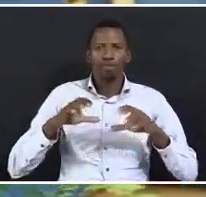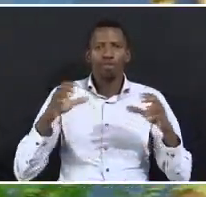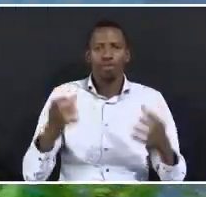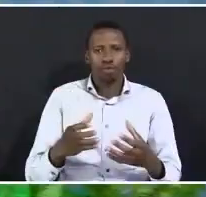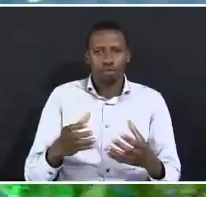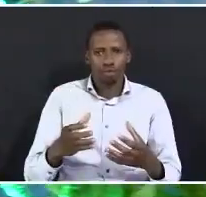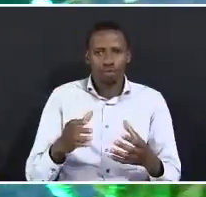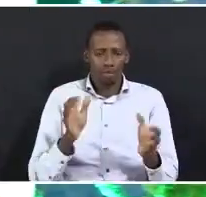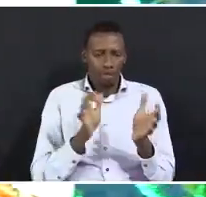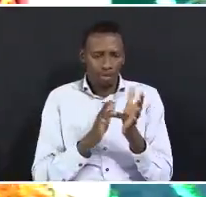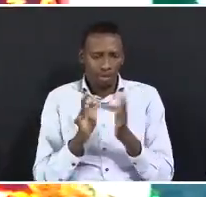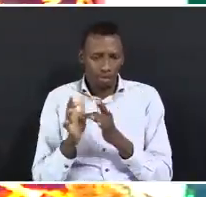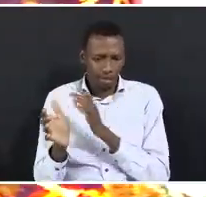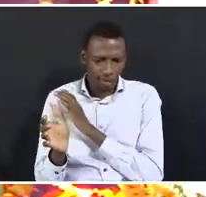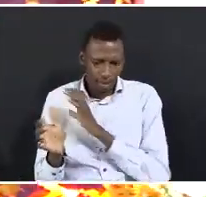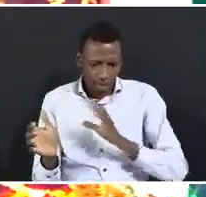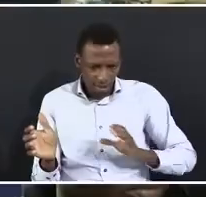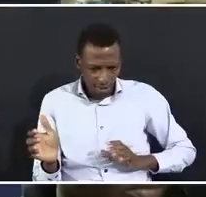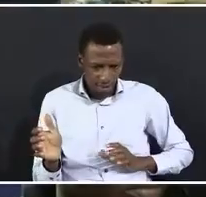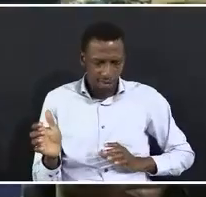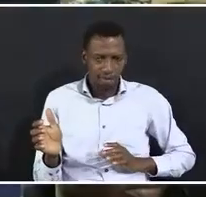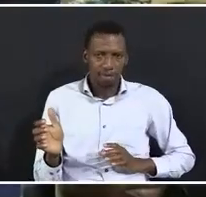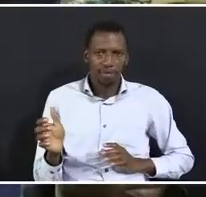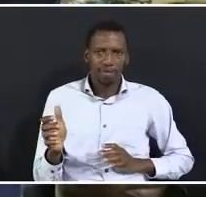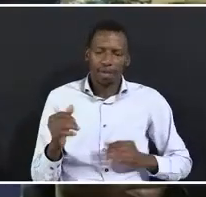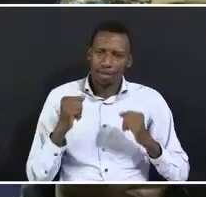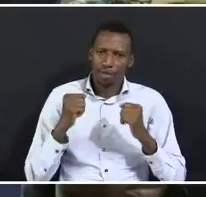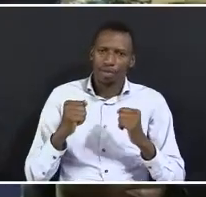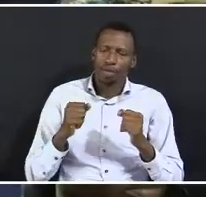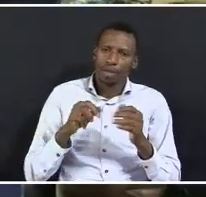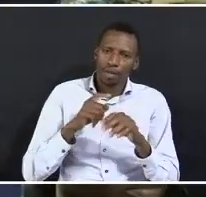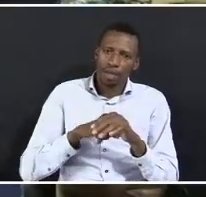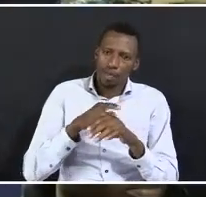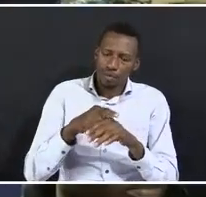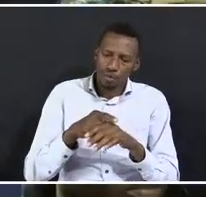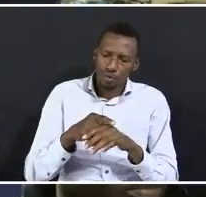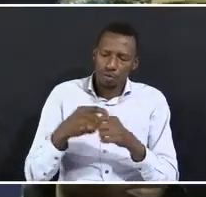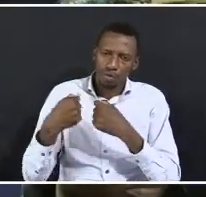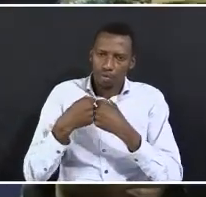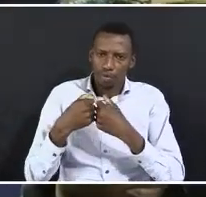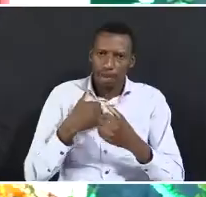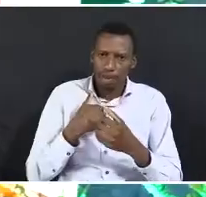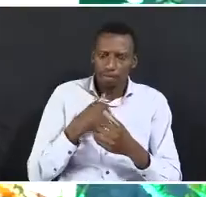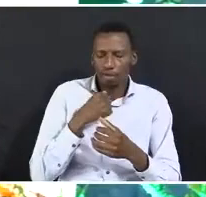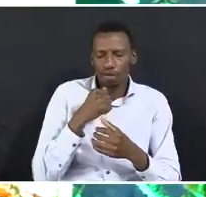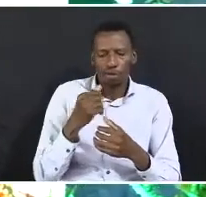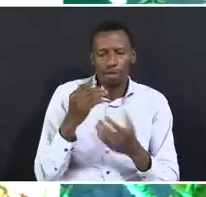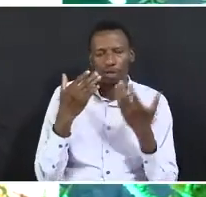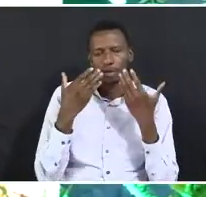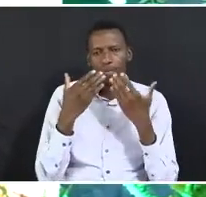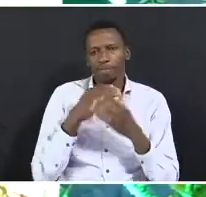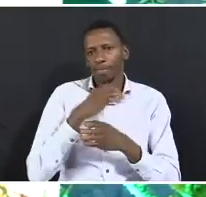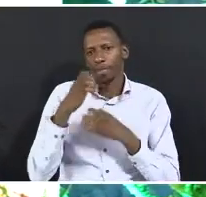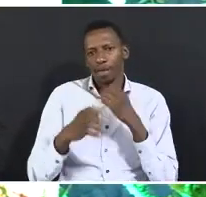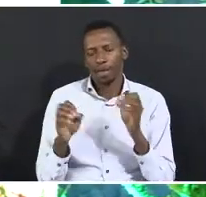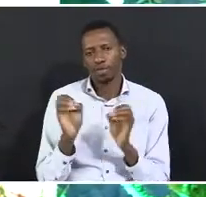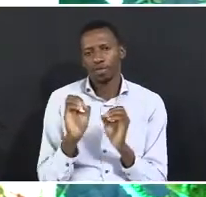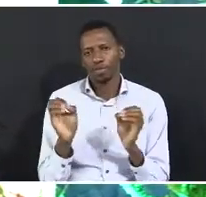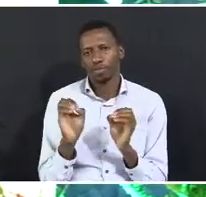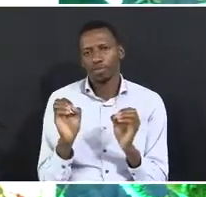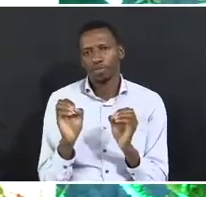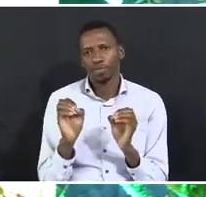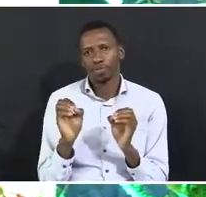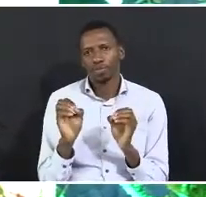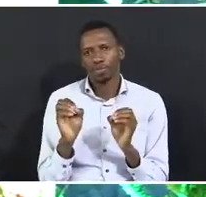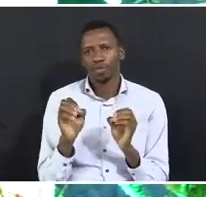hell with him. Being wounded is not the end. Being wounded could disqualify